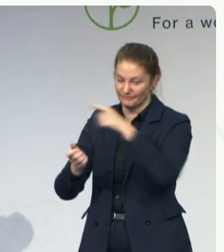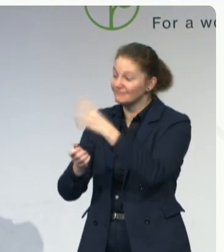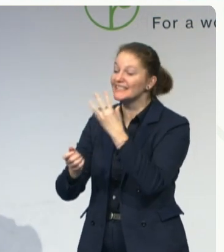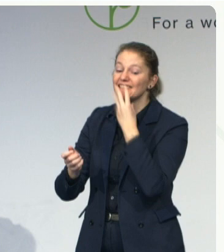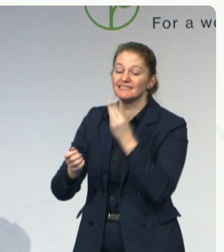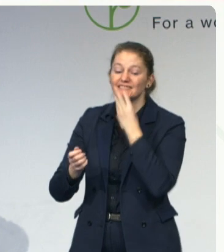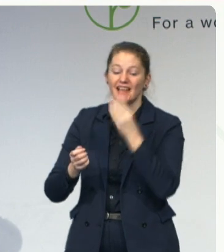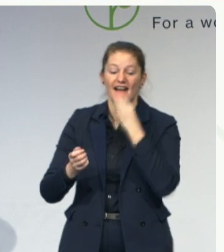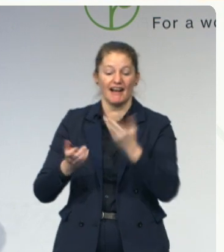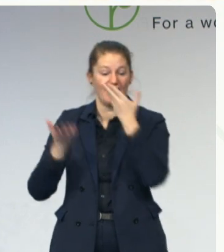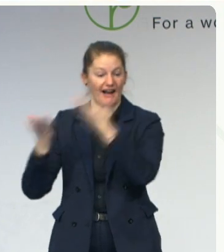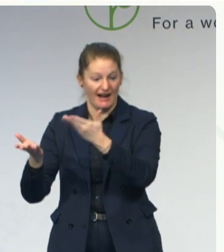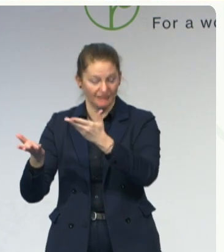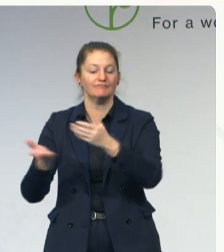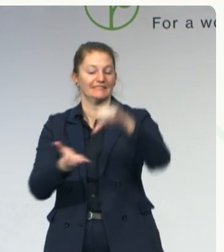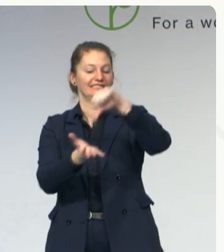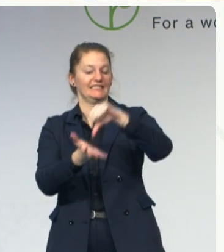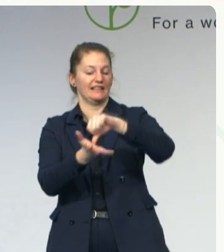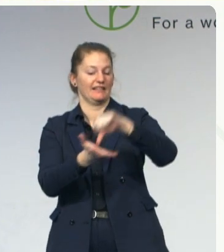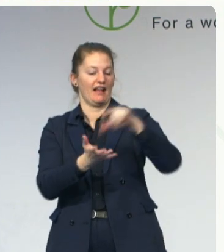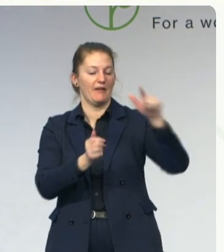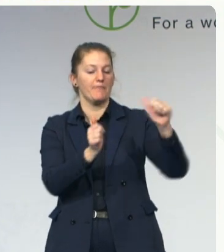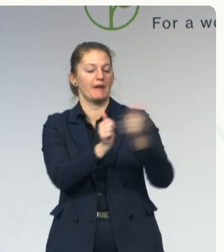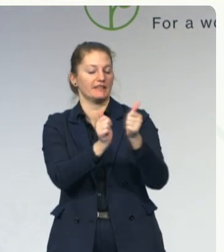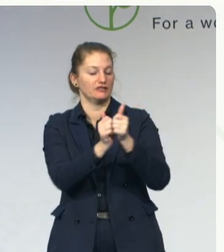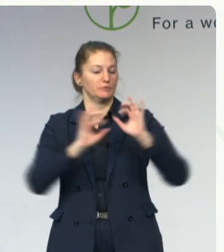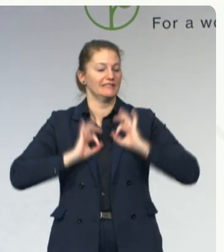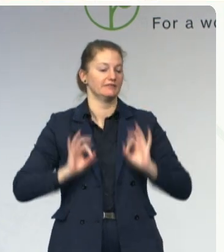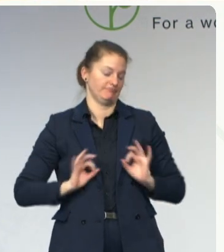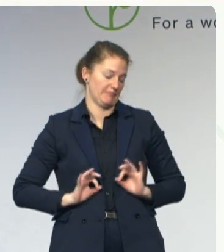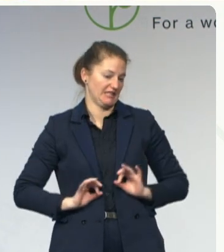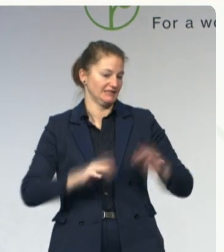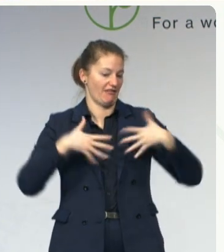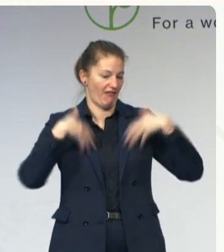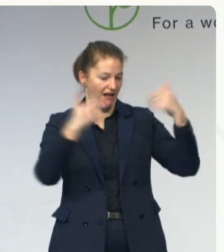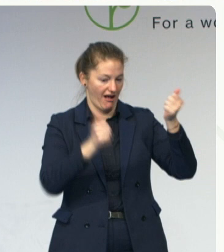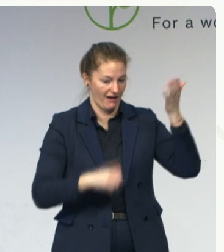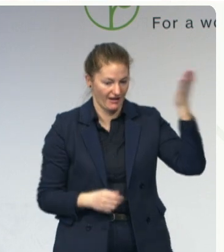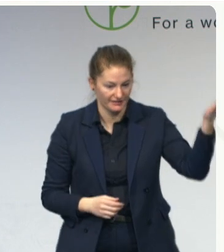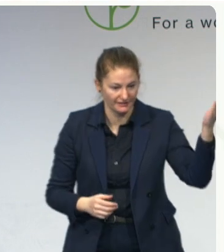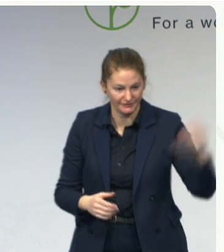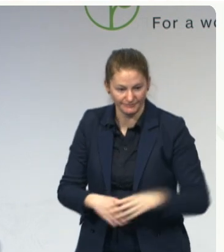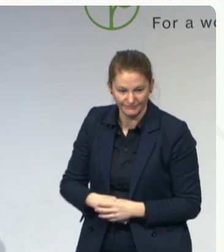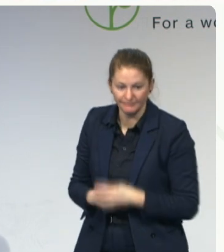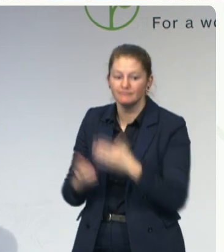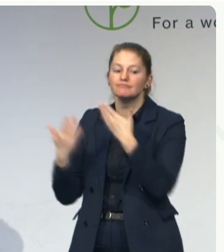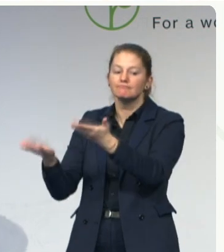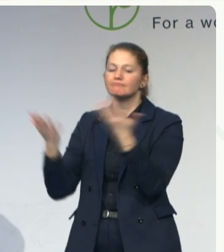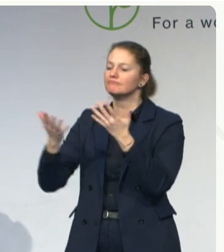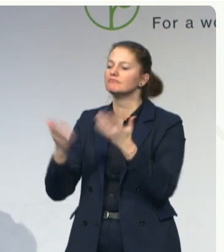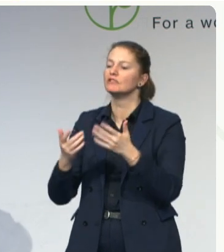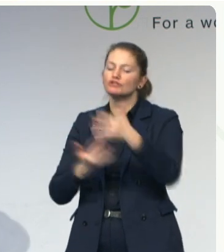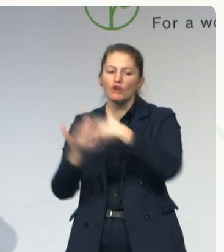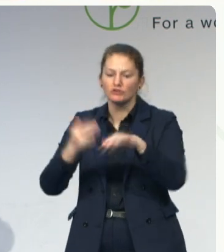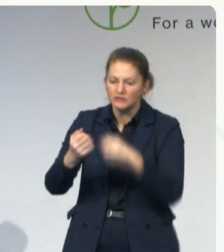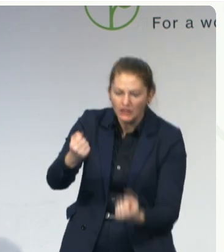Amitim Centres provide people with psychosocial disabilities with social and educational support and help them engage in